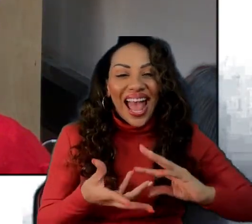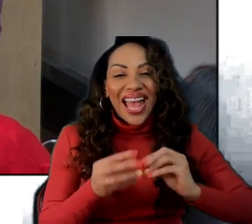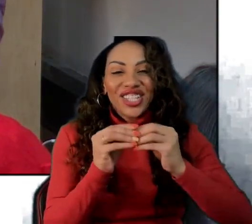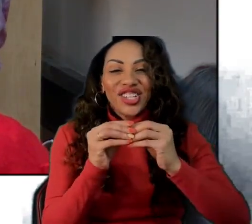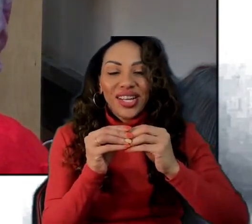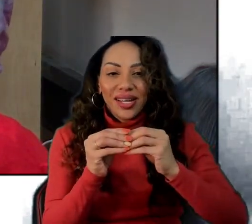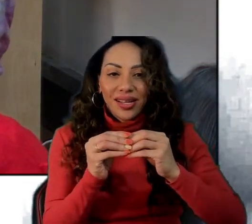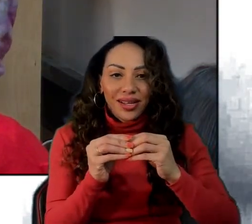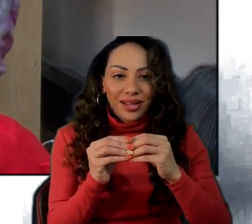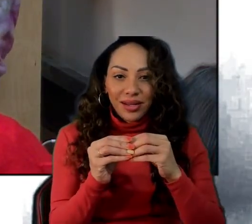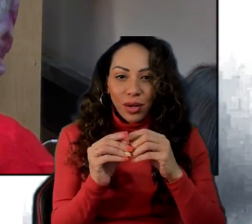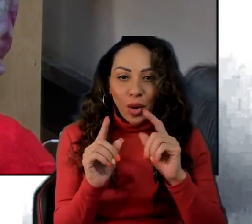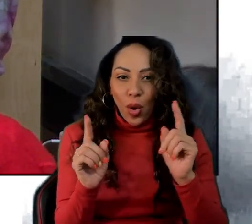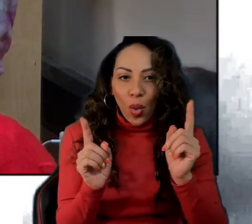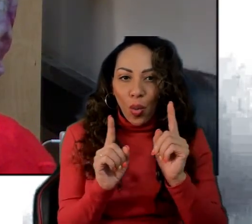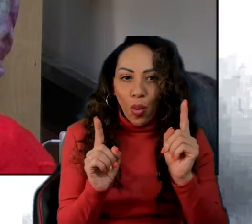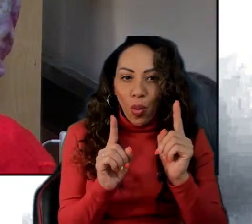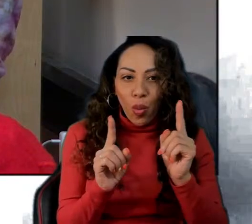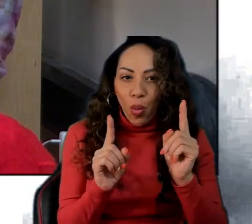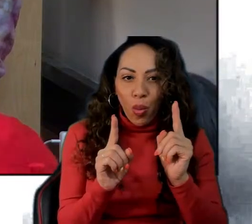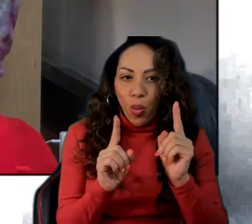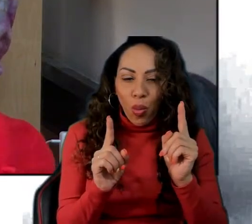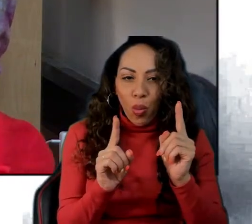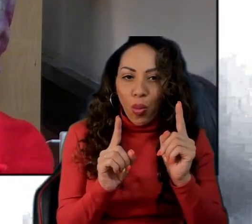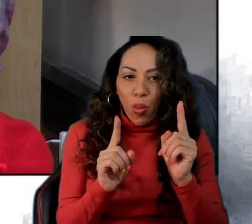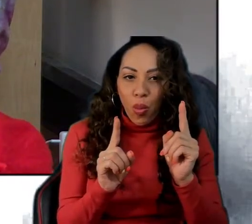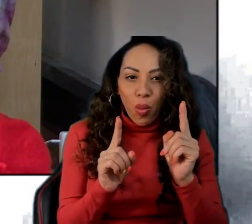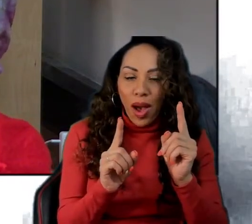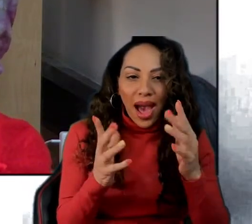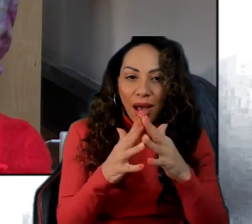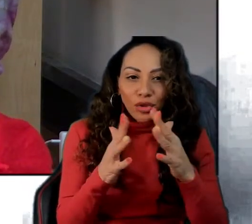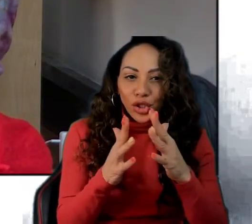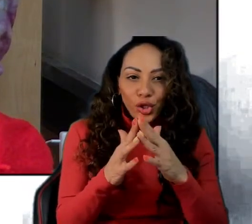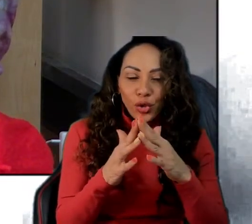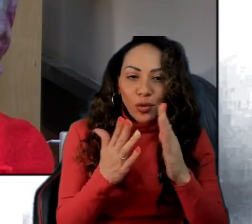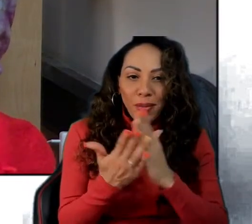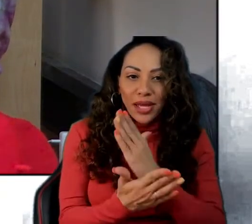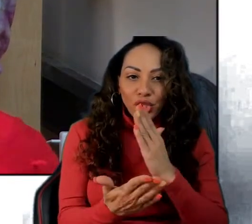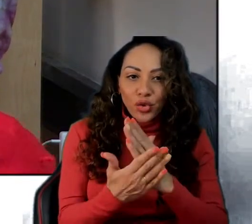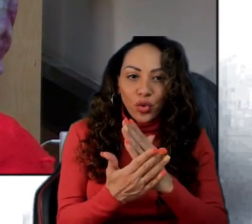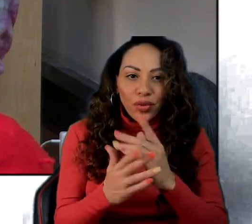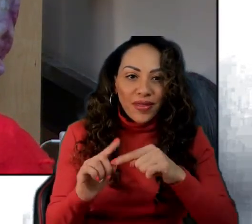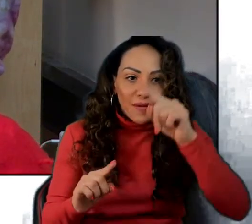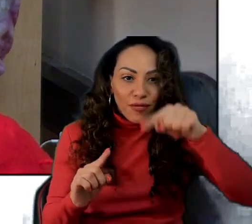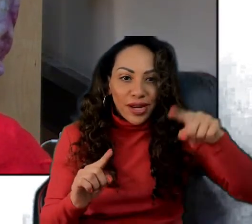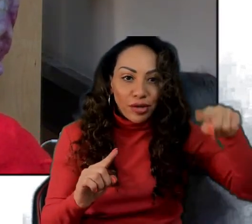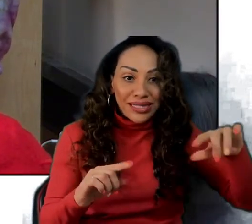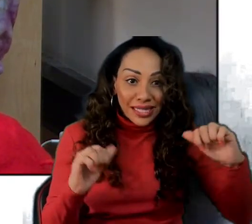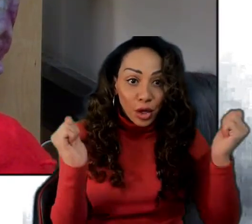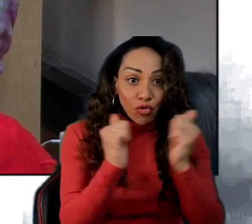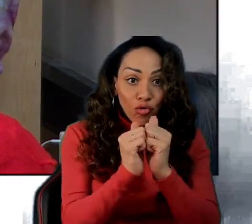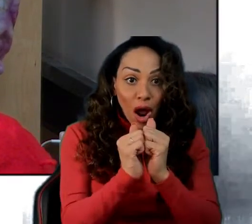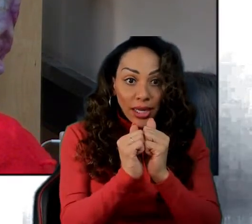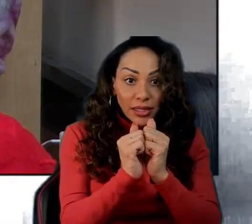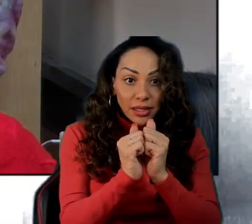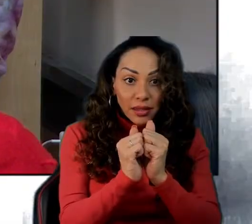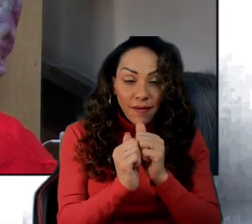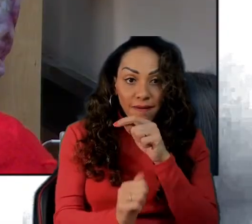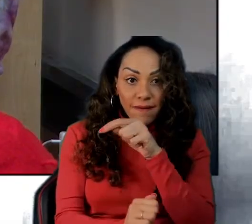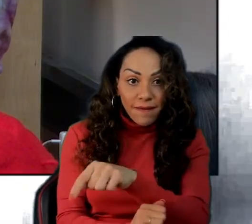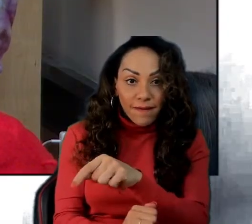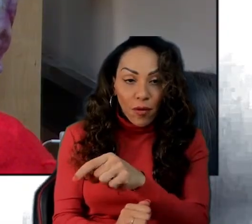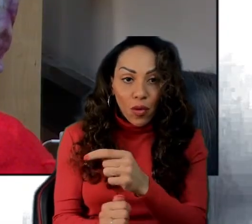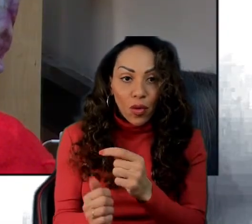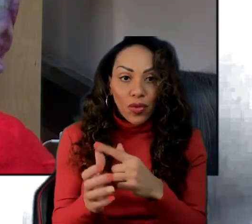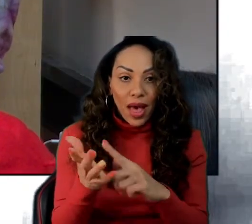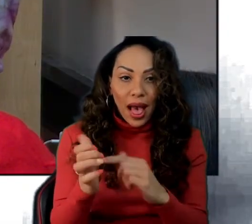that right sort of level of shaking? And also an observation, presumably the algae absorb carbon dioxide